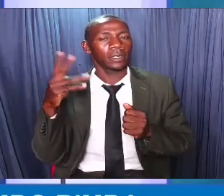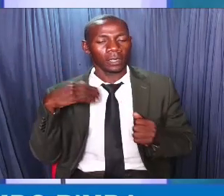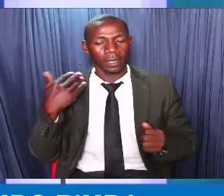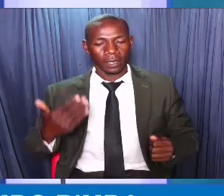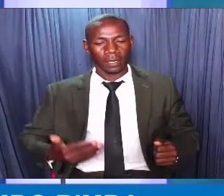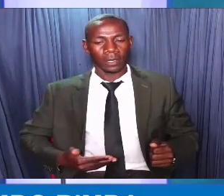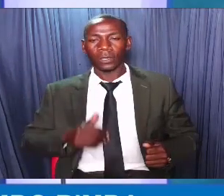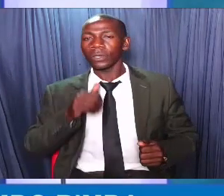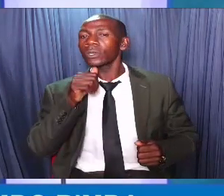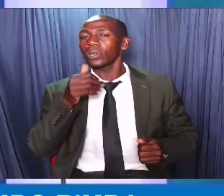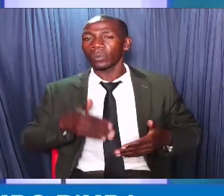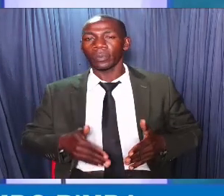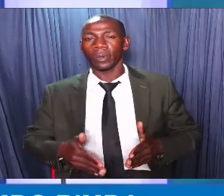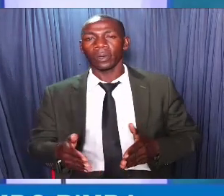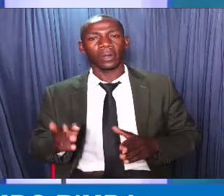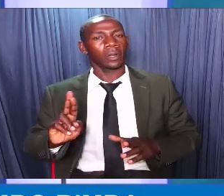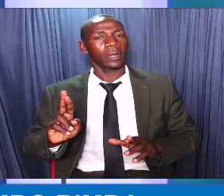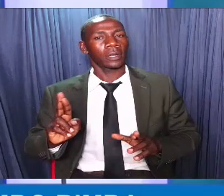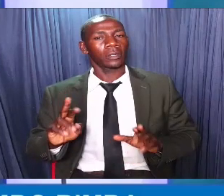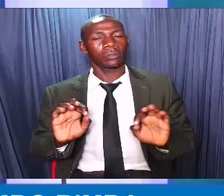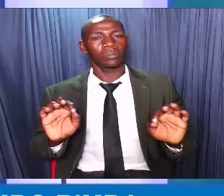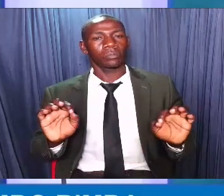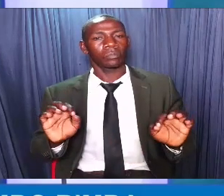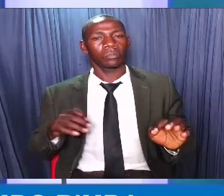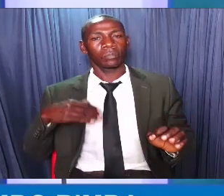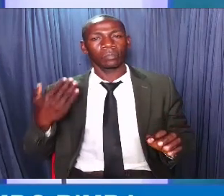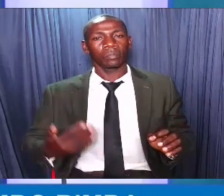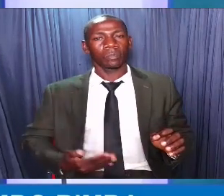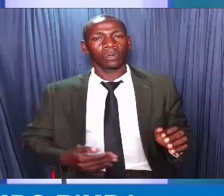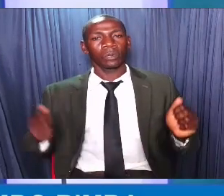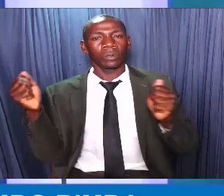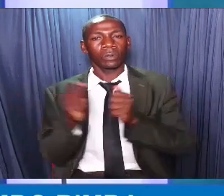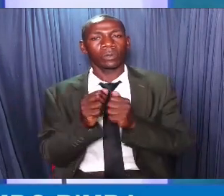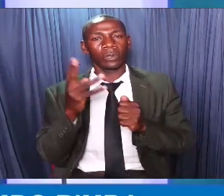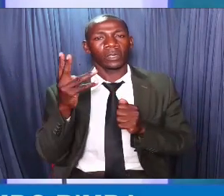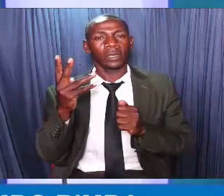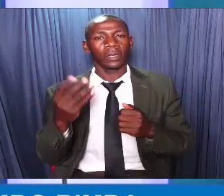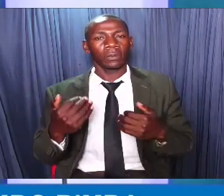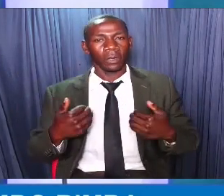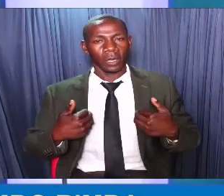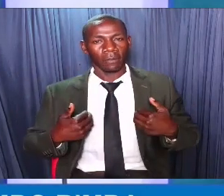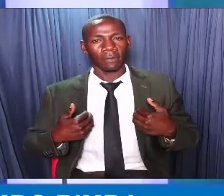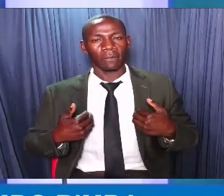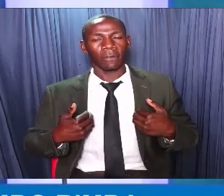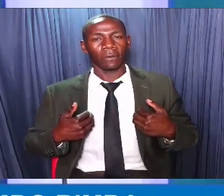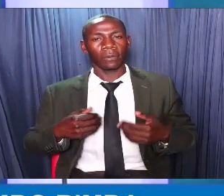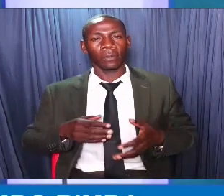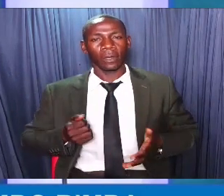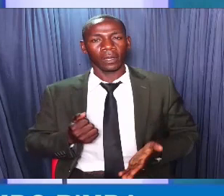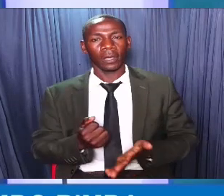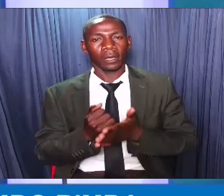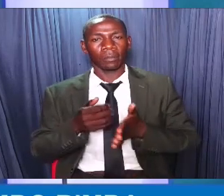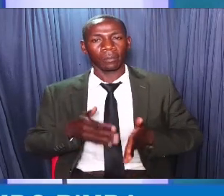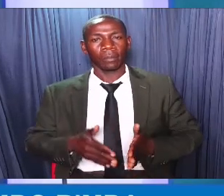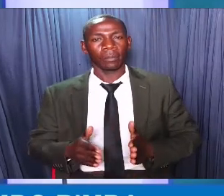tumboni hajazaliwa. The child not born in the womb, 14 months. Tumekuja kwa wakunga. We've come to the midwives.